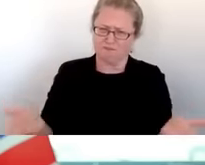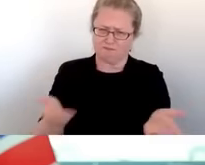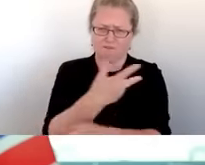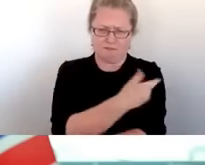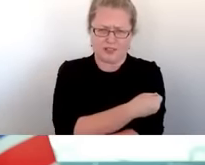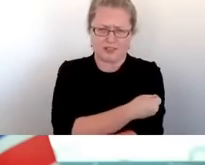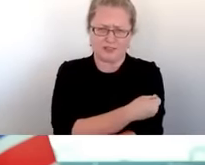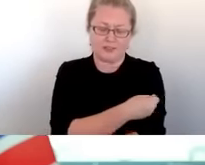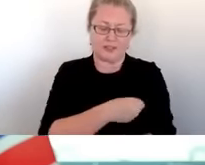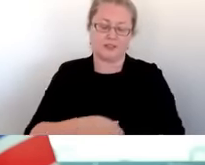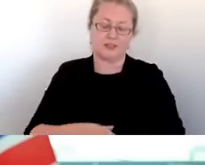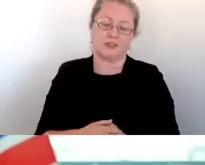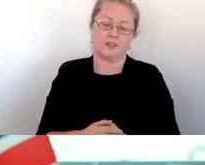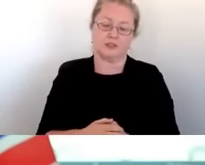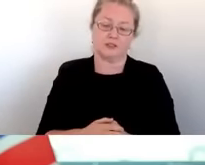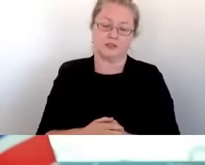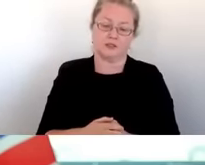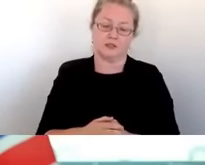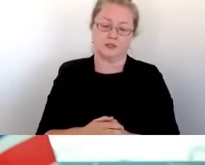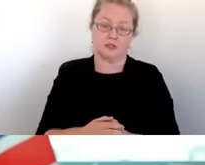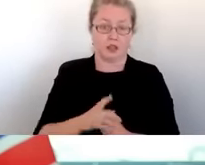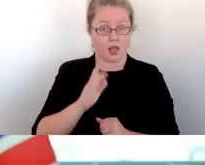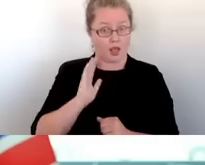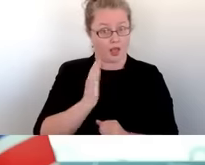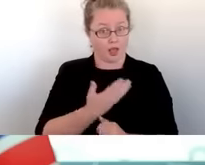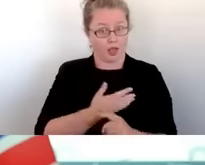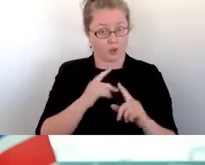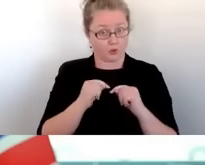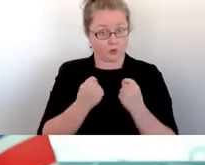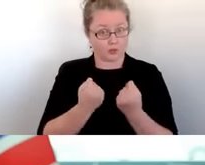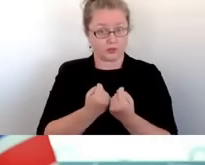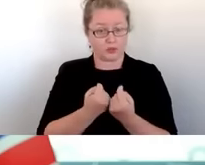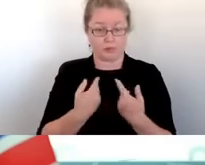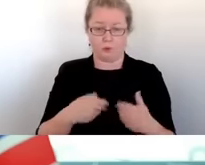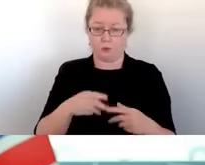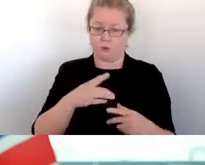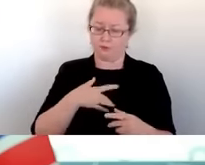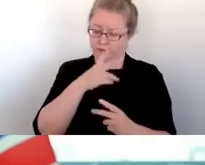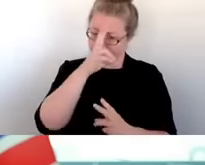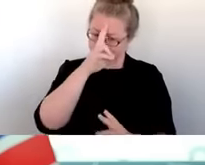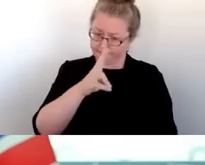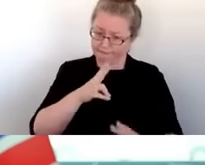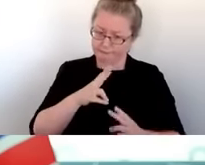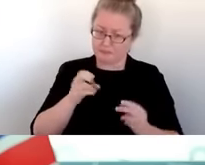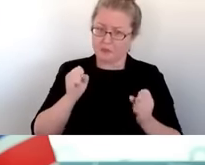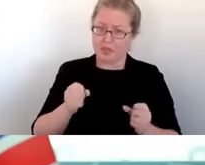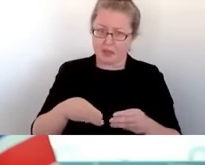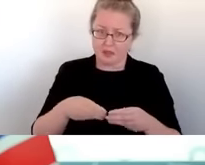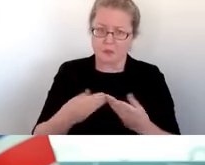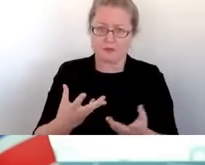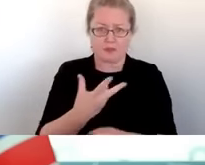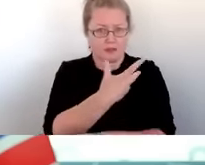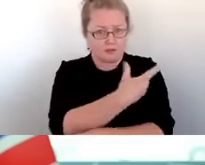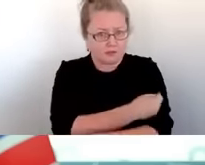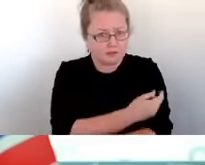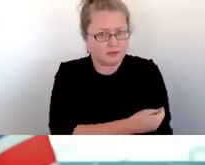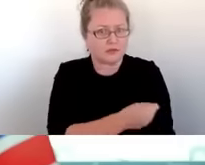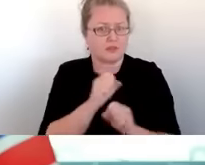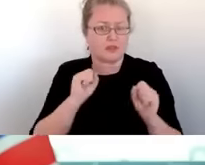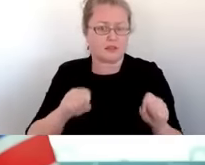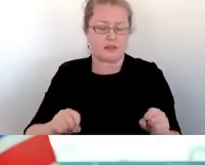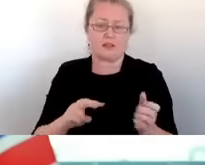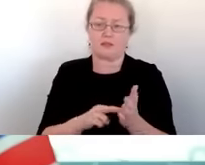vaccinated. And, it'll be a real privilege for our team to carry on providing this program